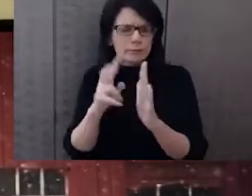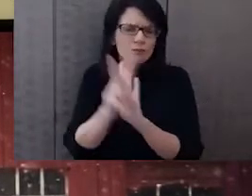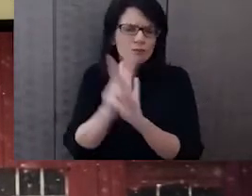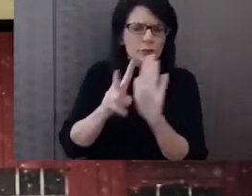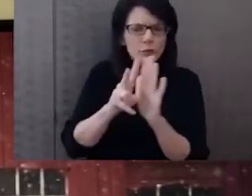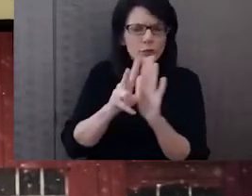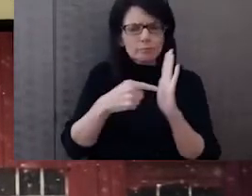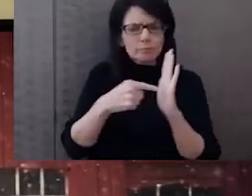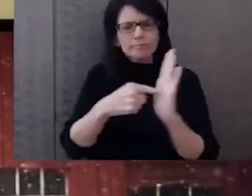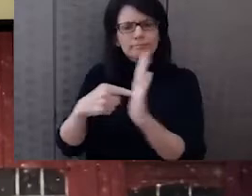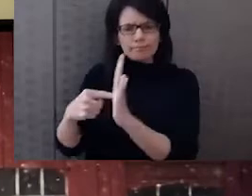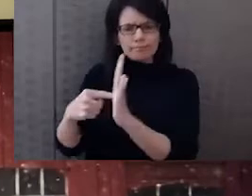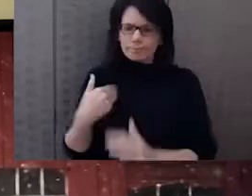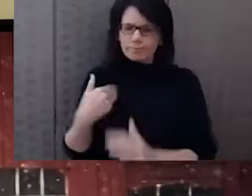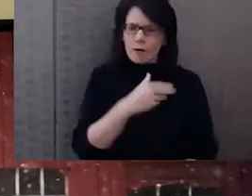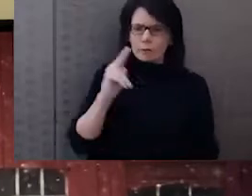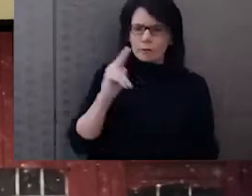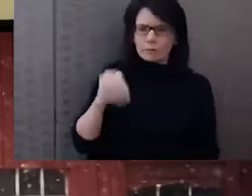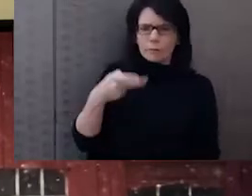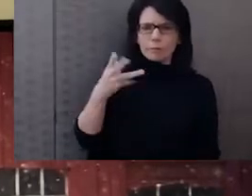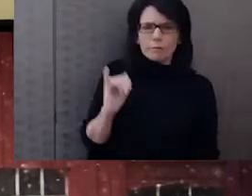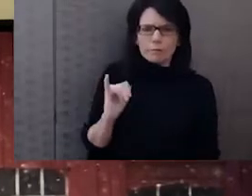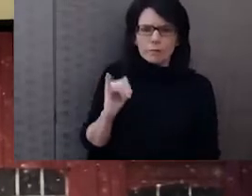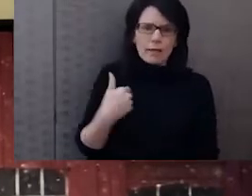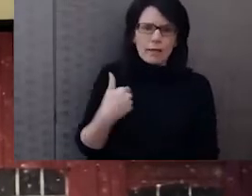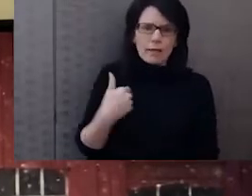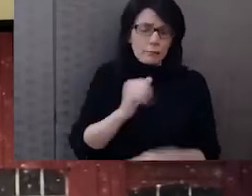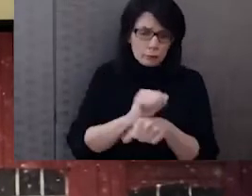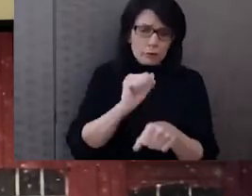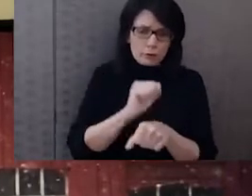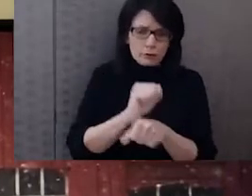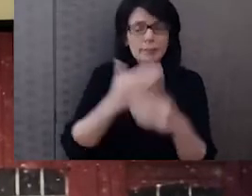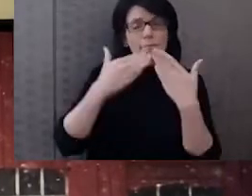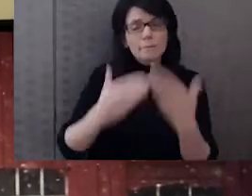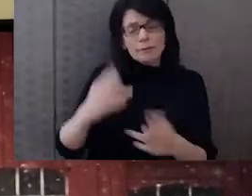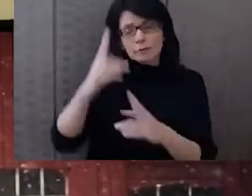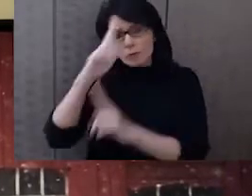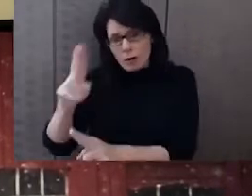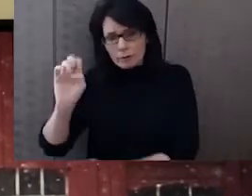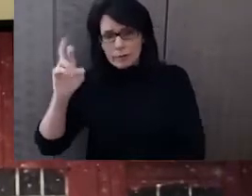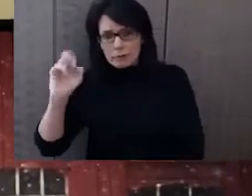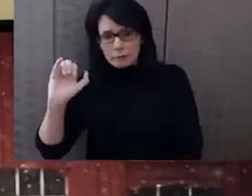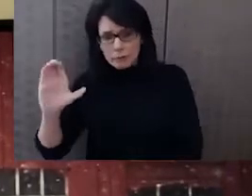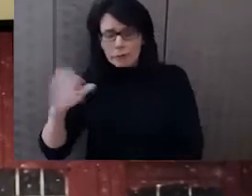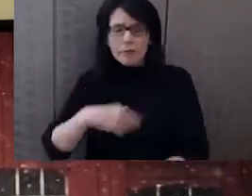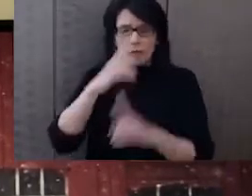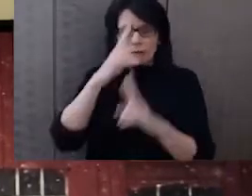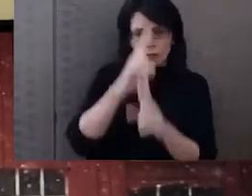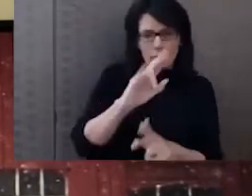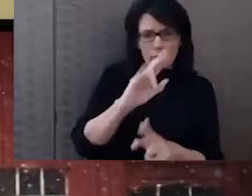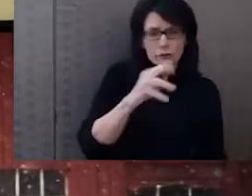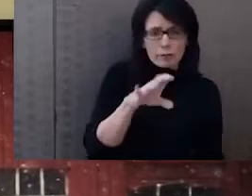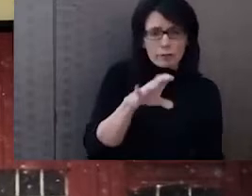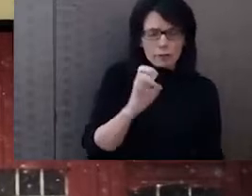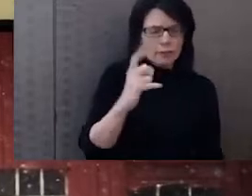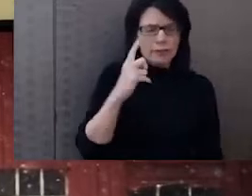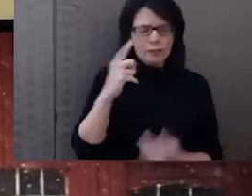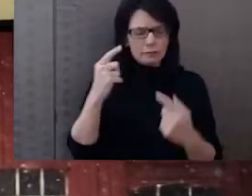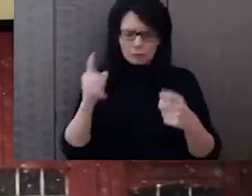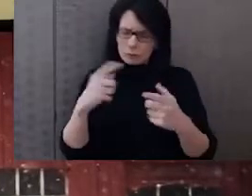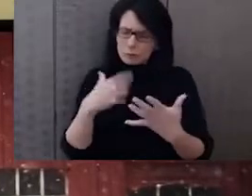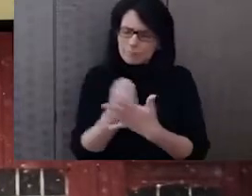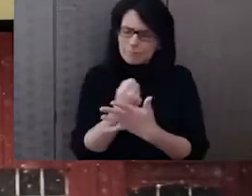work. Thank you again for helping us honor Eric and honor Jamie and for supporting this great civil rights